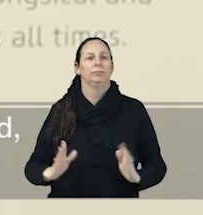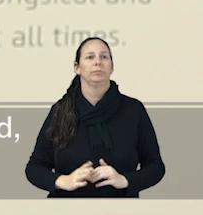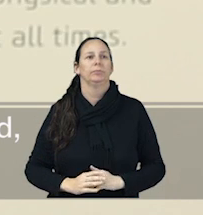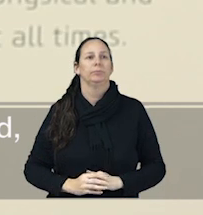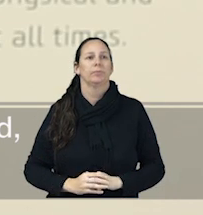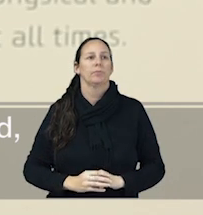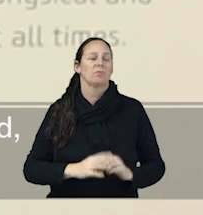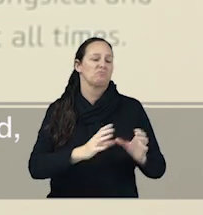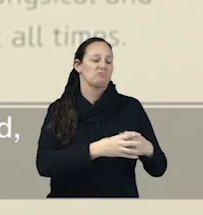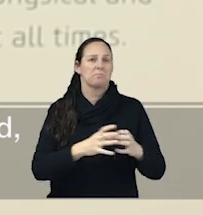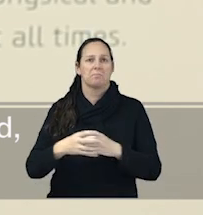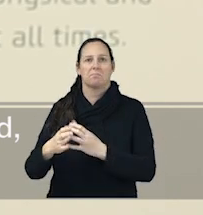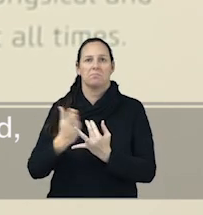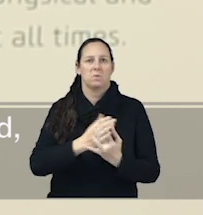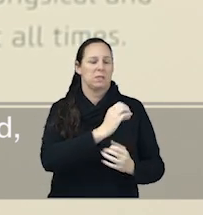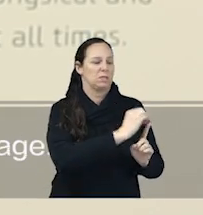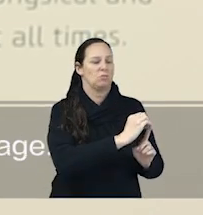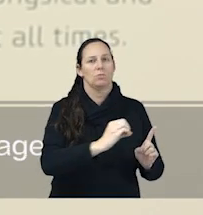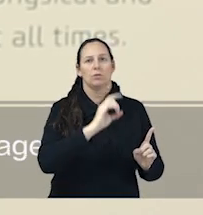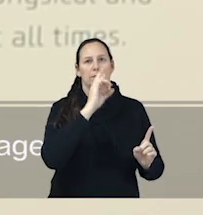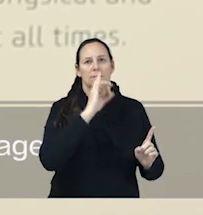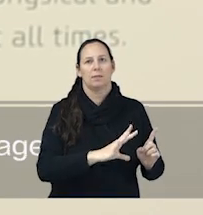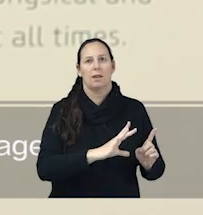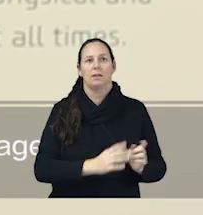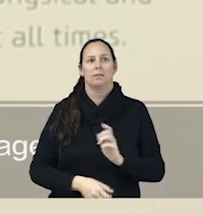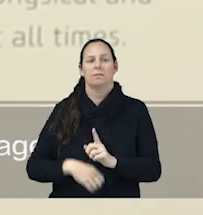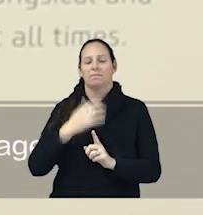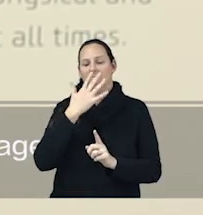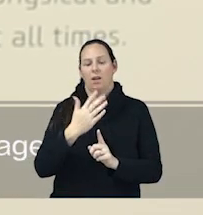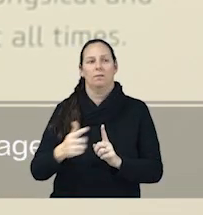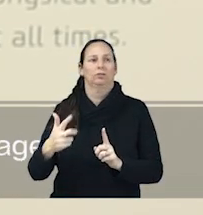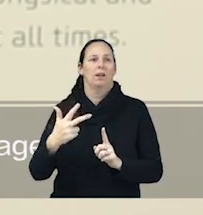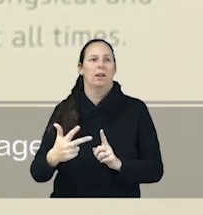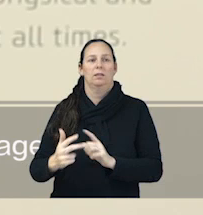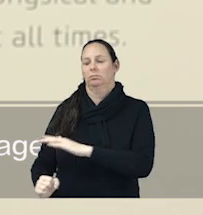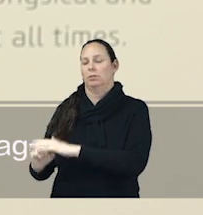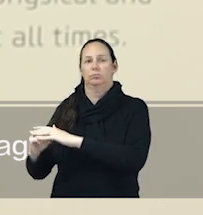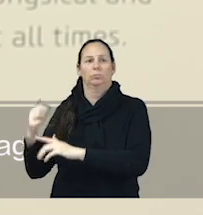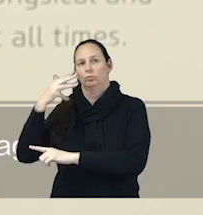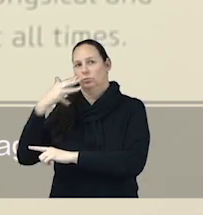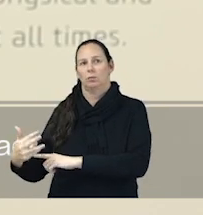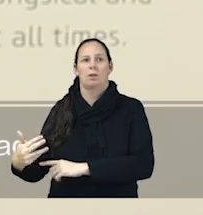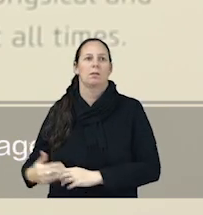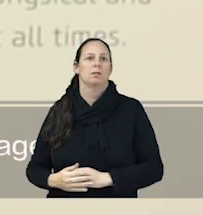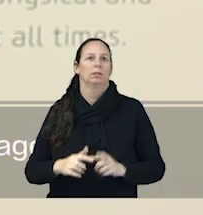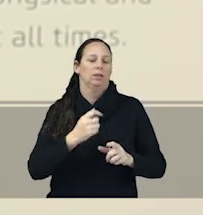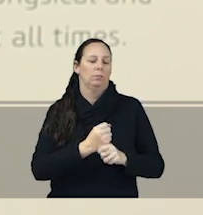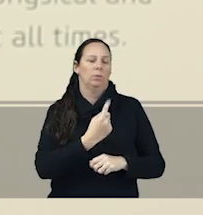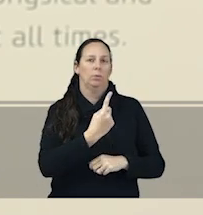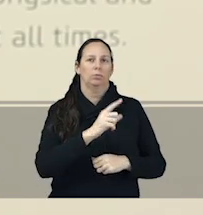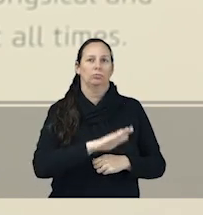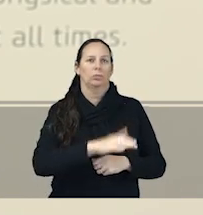will probably fall between the ages of 0 and 10. between 0 and 10, 5 to 8 and even sometimes up to 9 years of